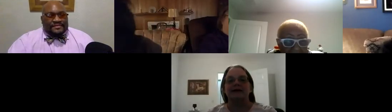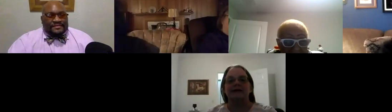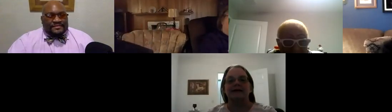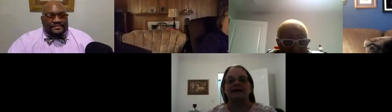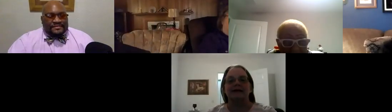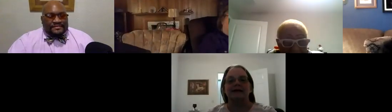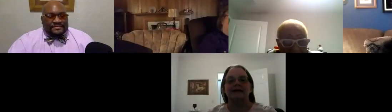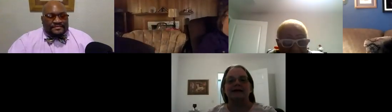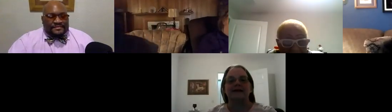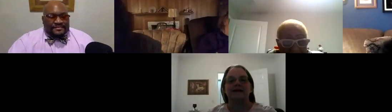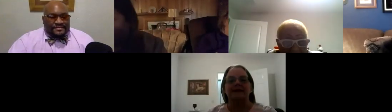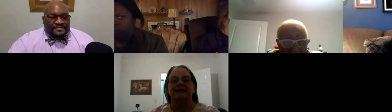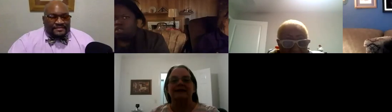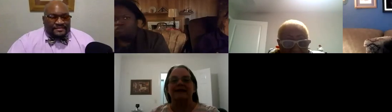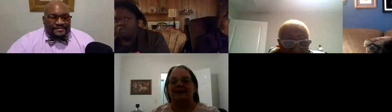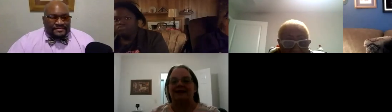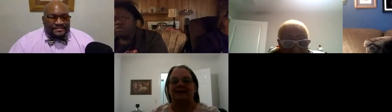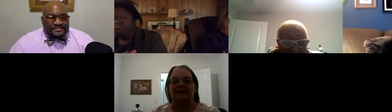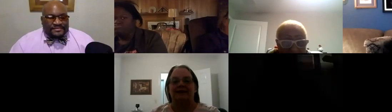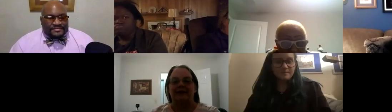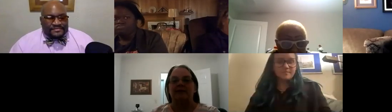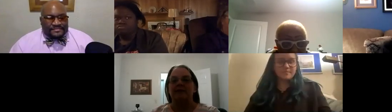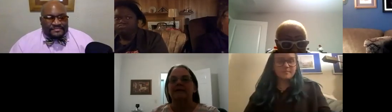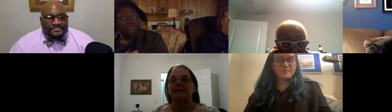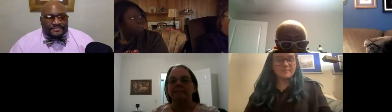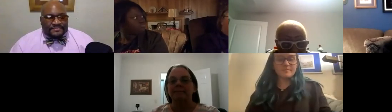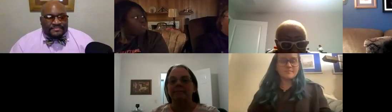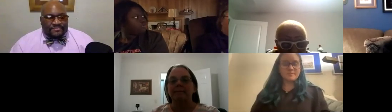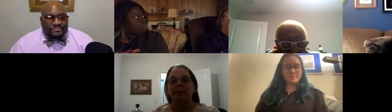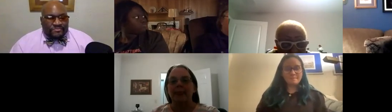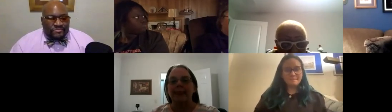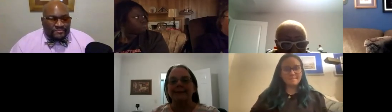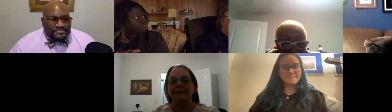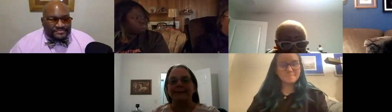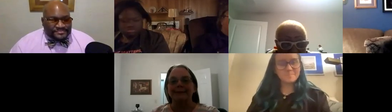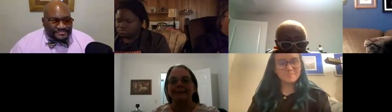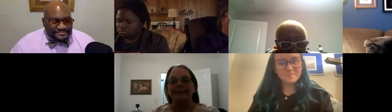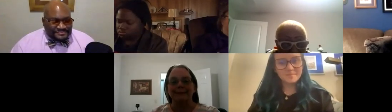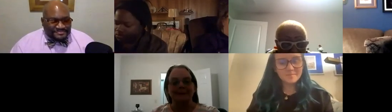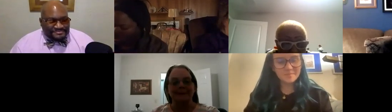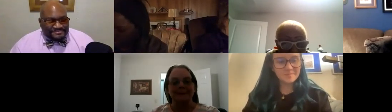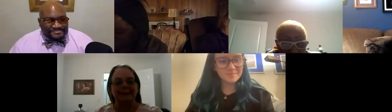Everybody's slowly coming back. We actually had an extra minute, you know?